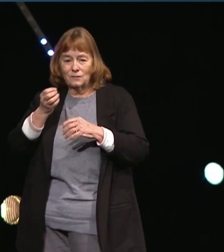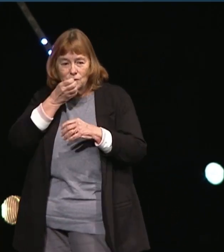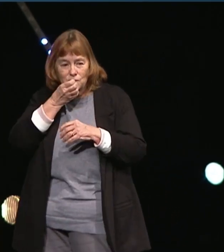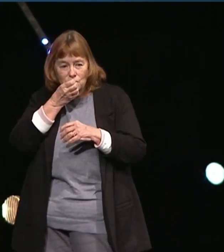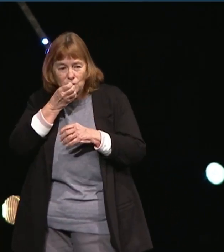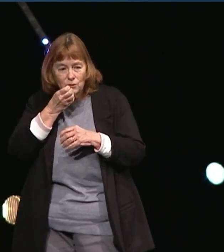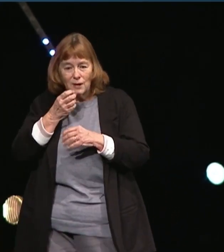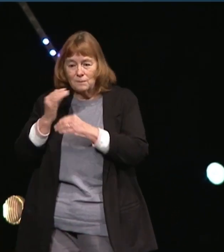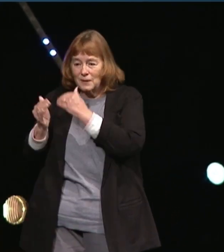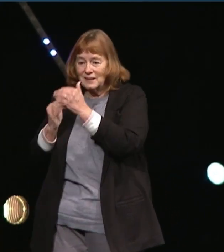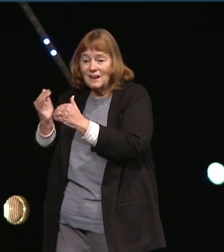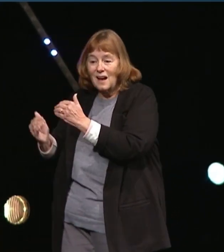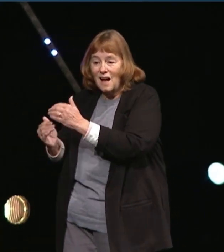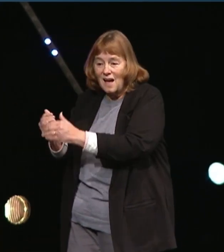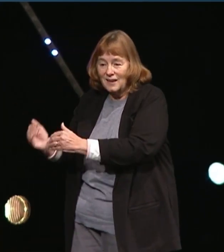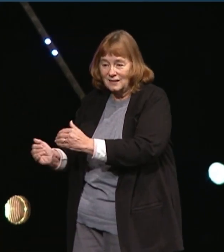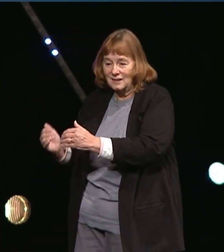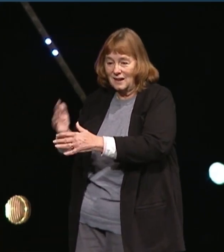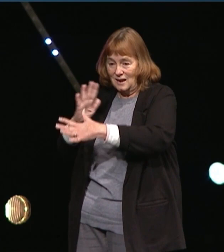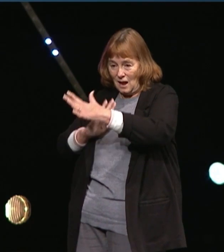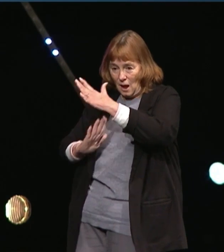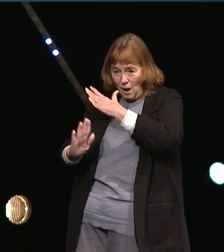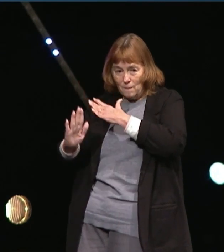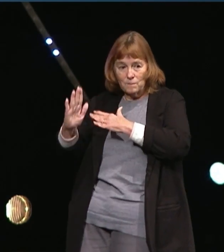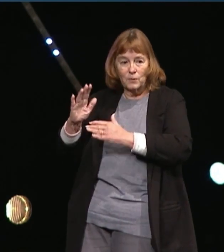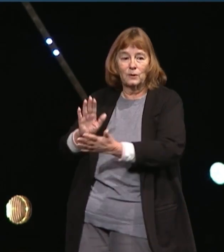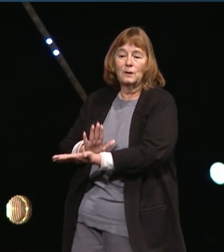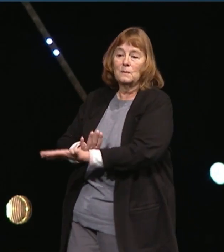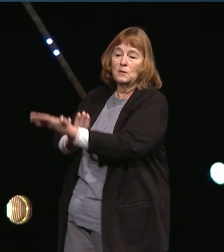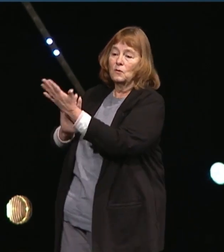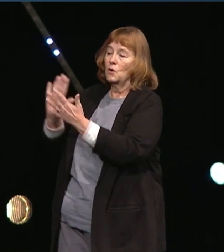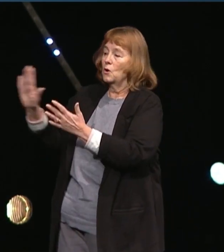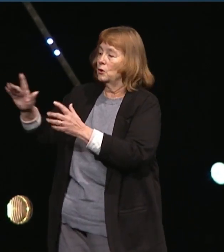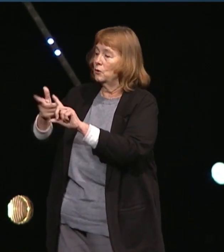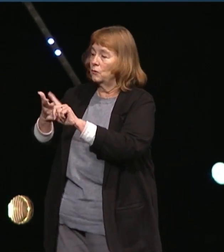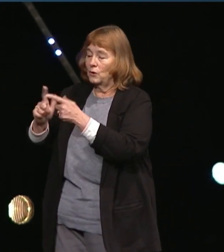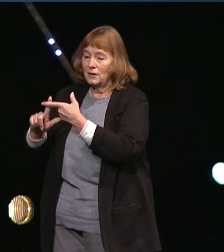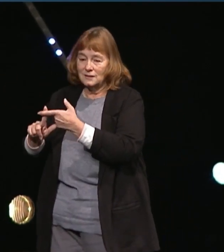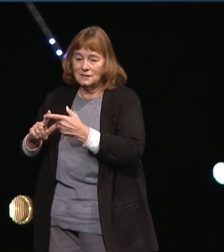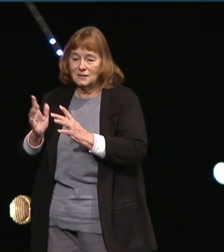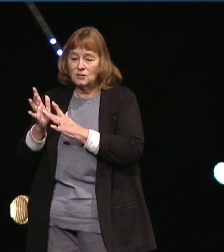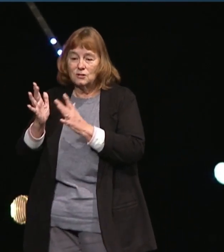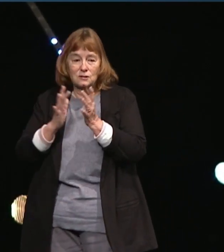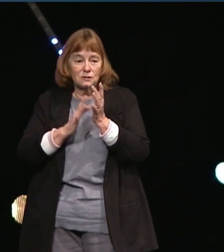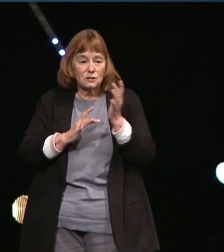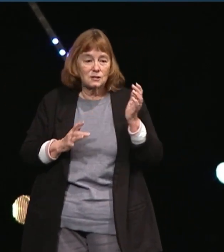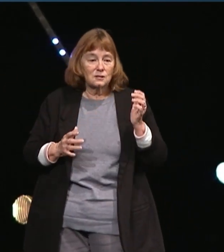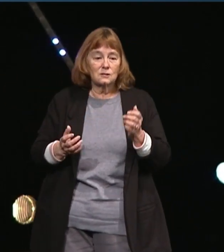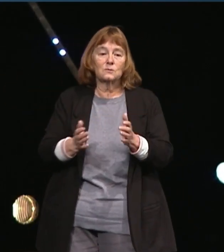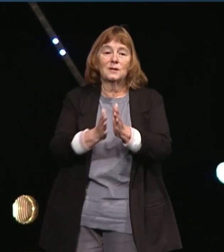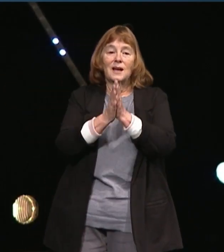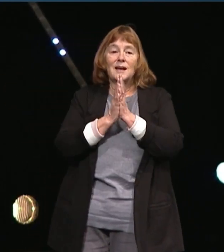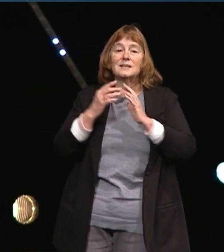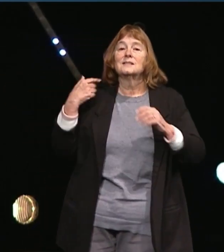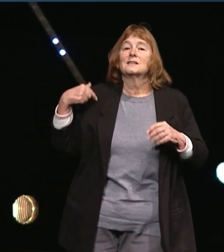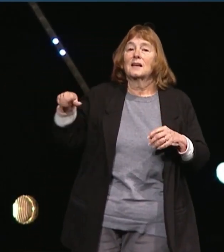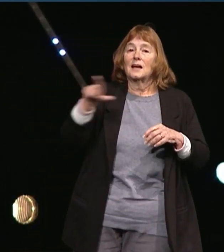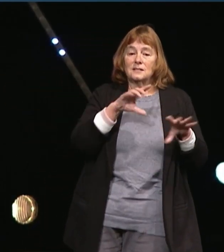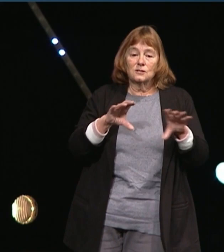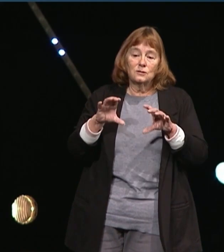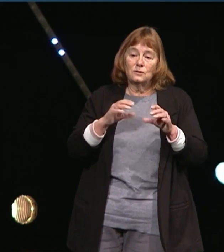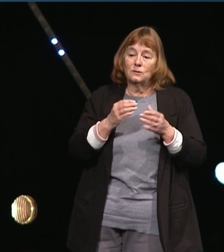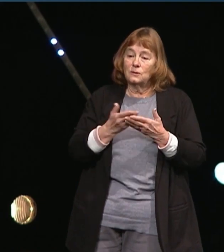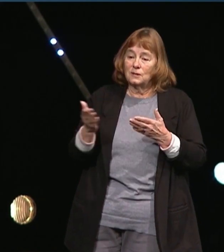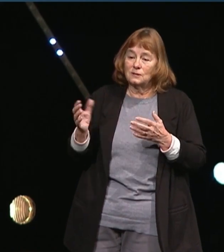the kindness and the humility to ask someone like you or me if you've got lunch for you. And